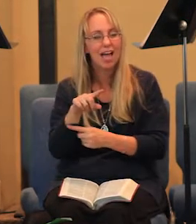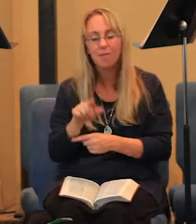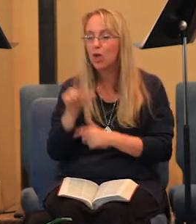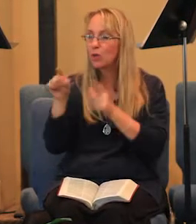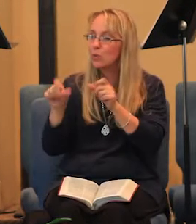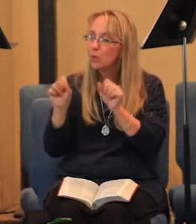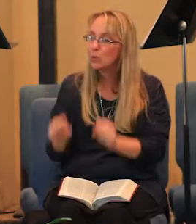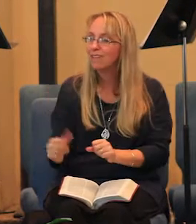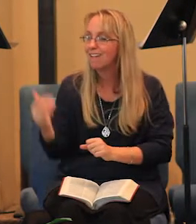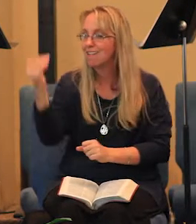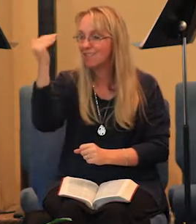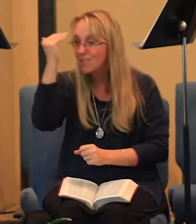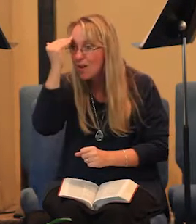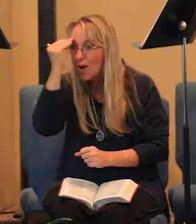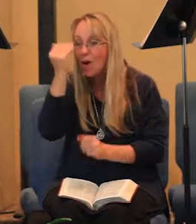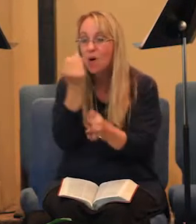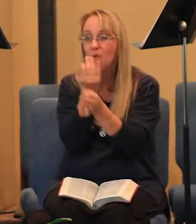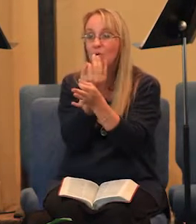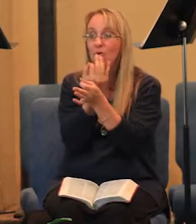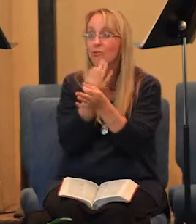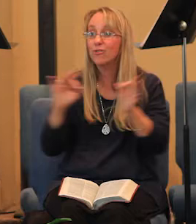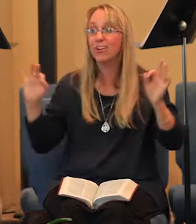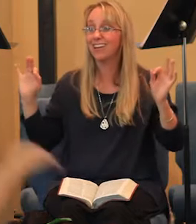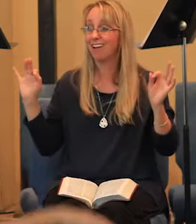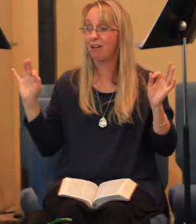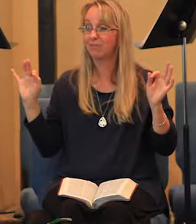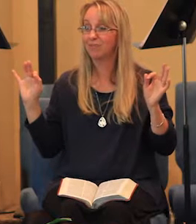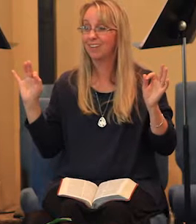can know freedom.